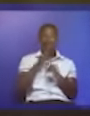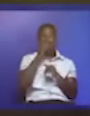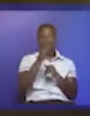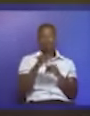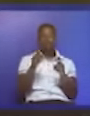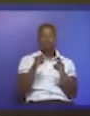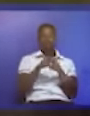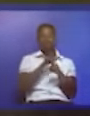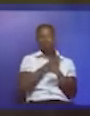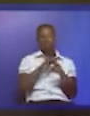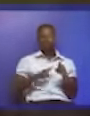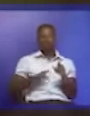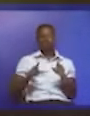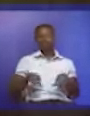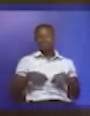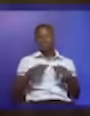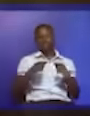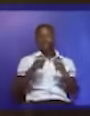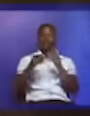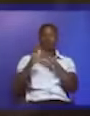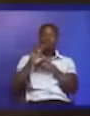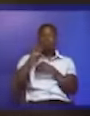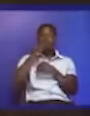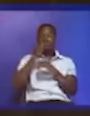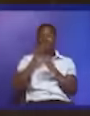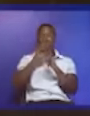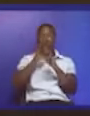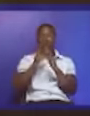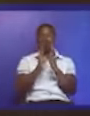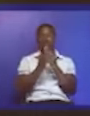lives, the God that tomorrow will answer by fire.